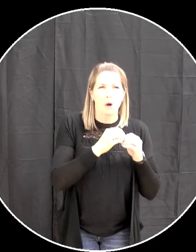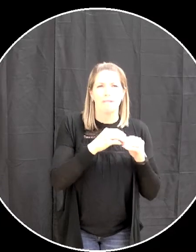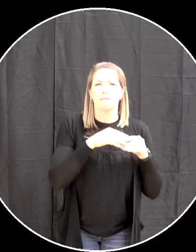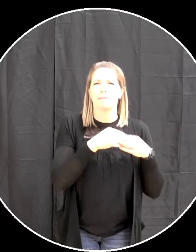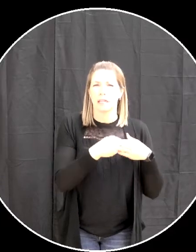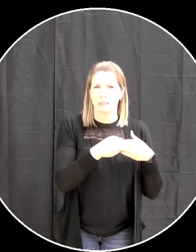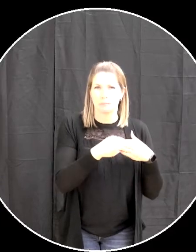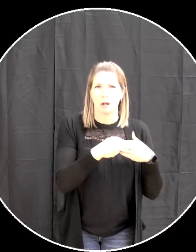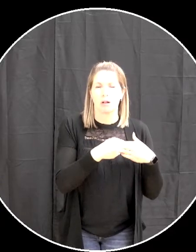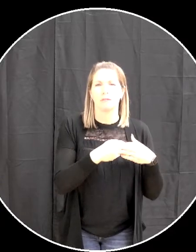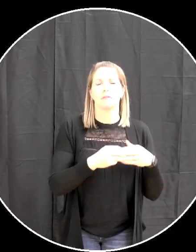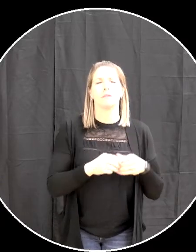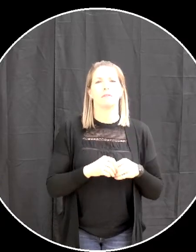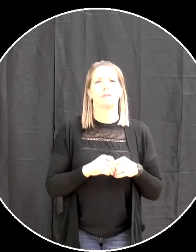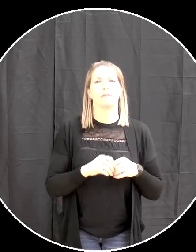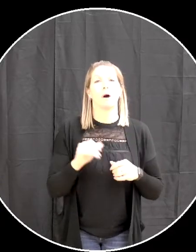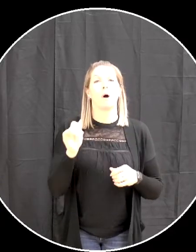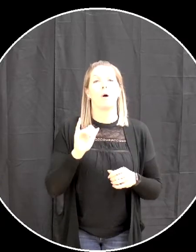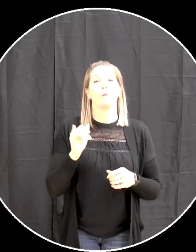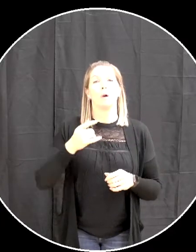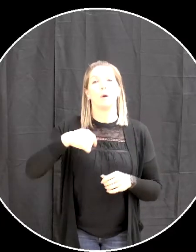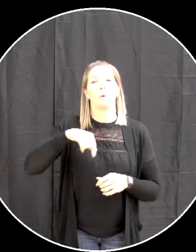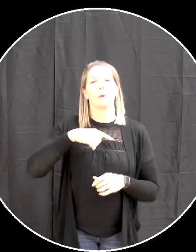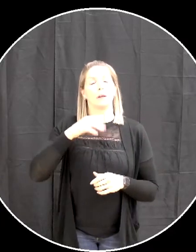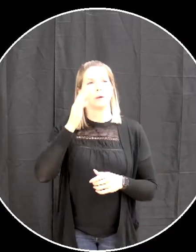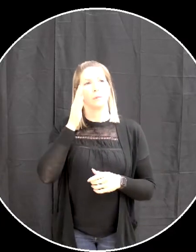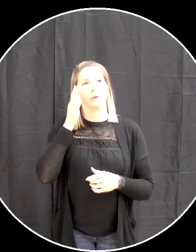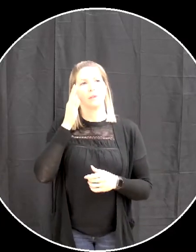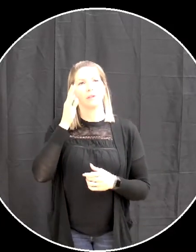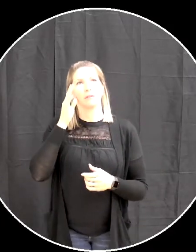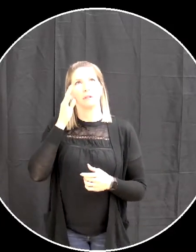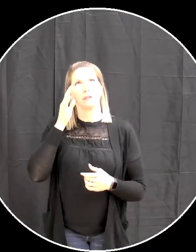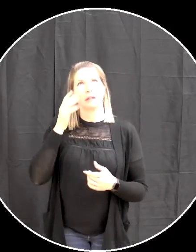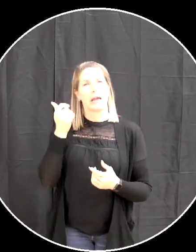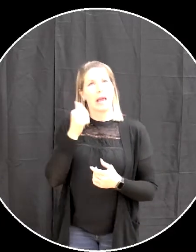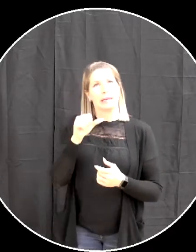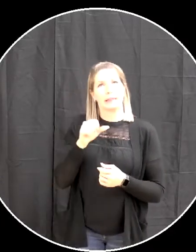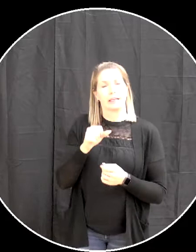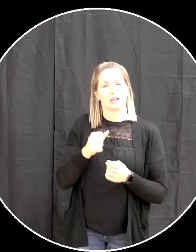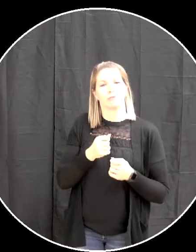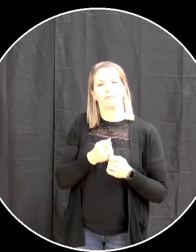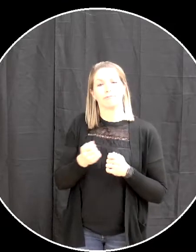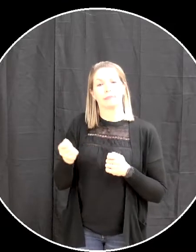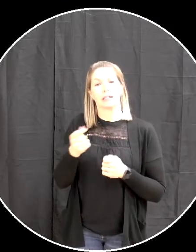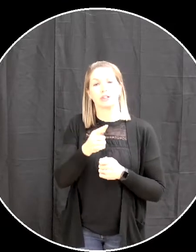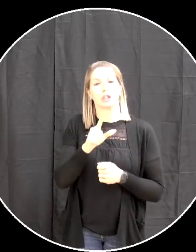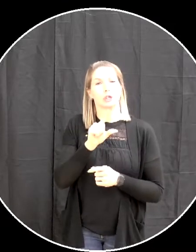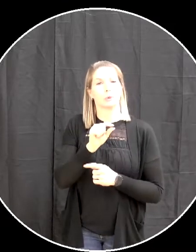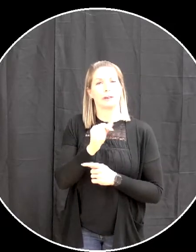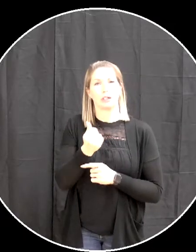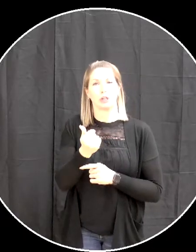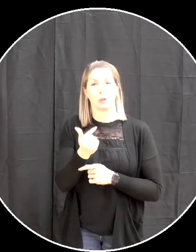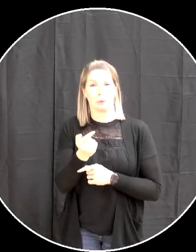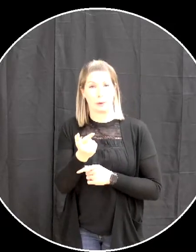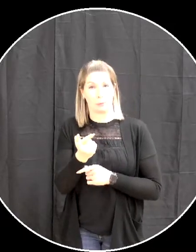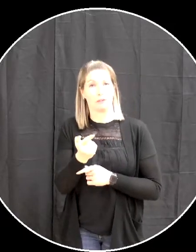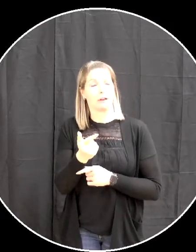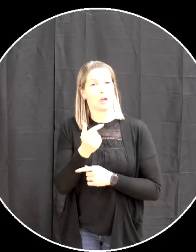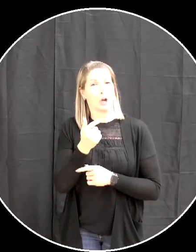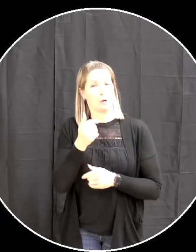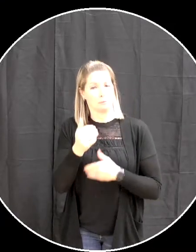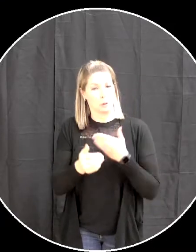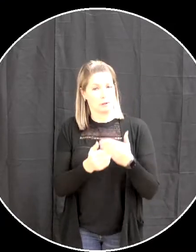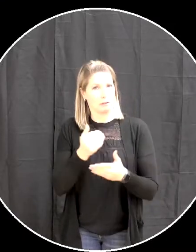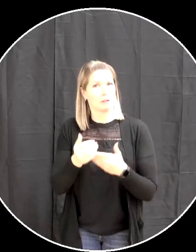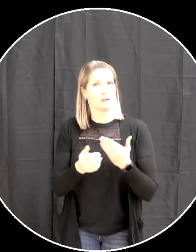looking forward, there was an implementation of a new system effective for the 2021 fiscal year. So we will perform procedures on